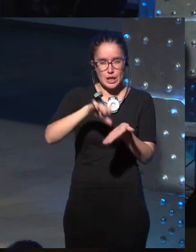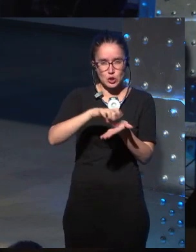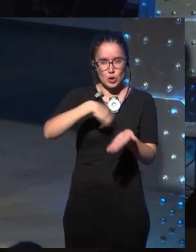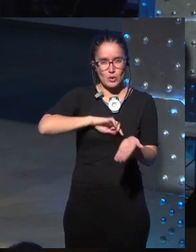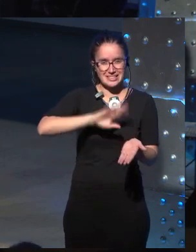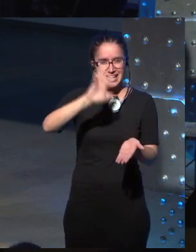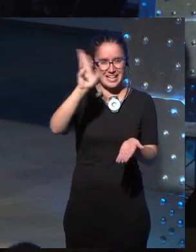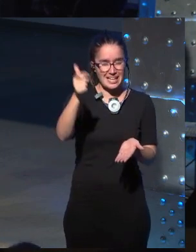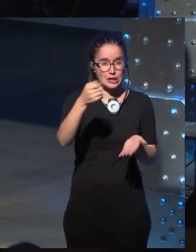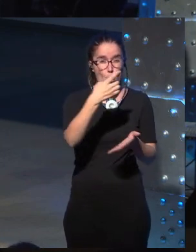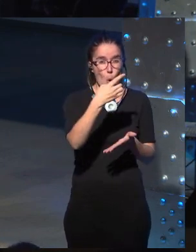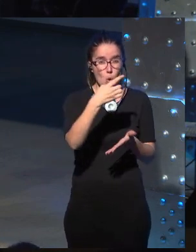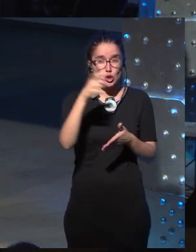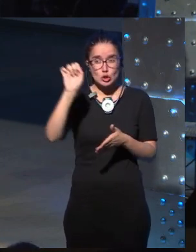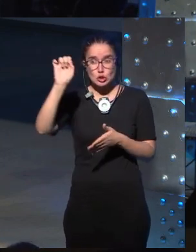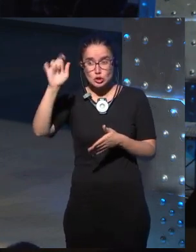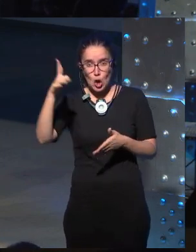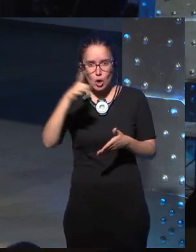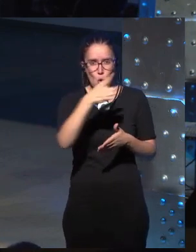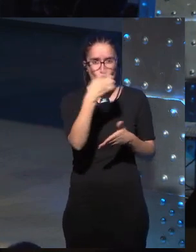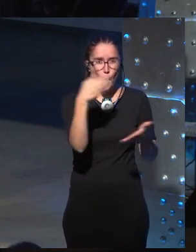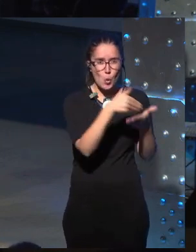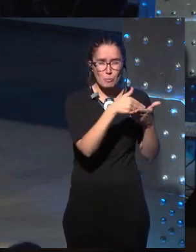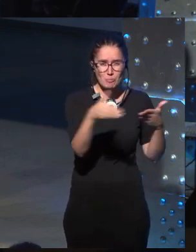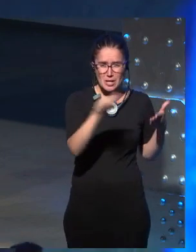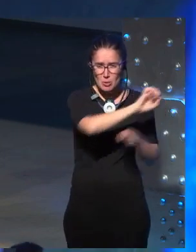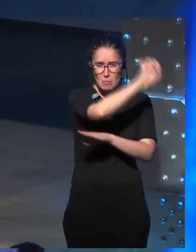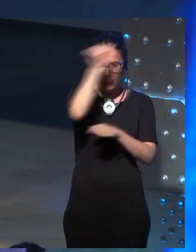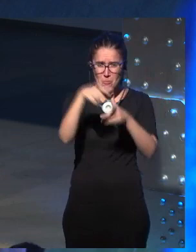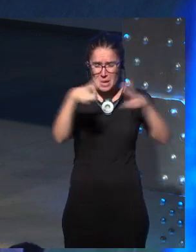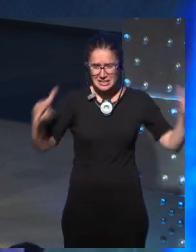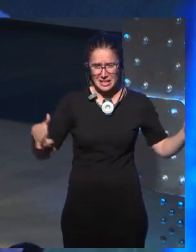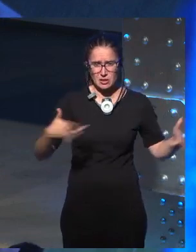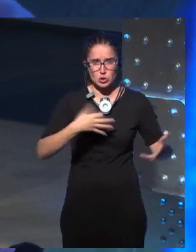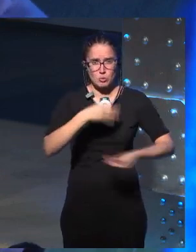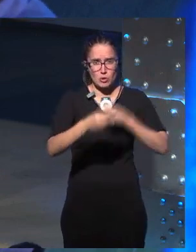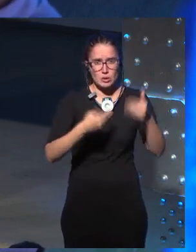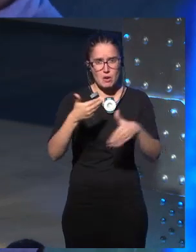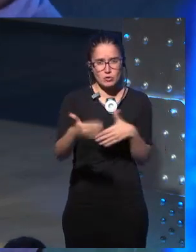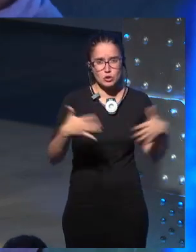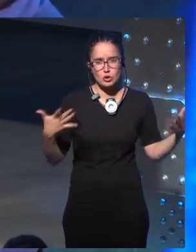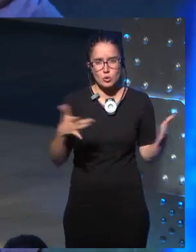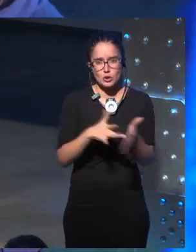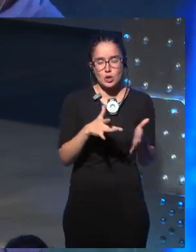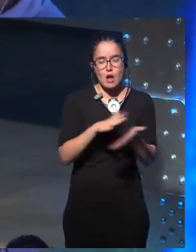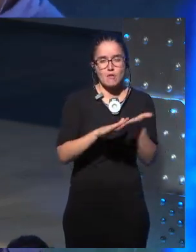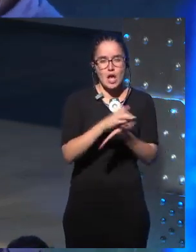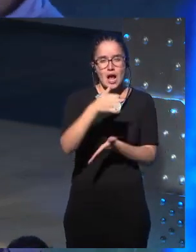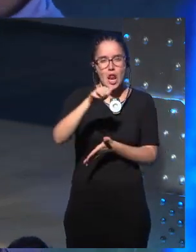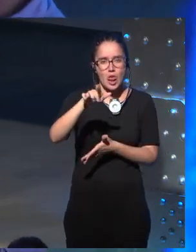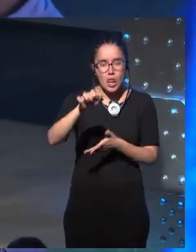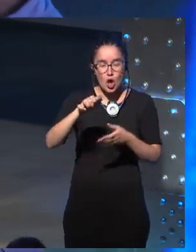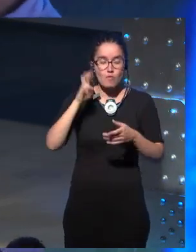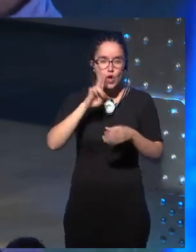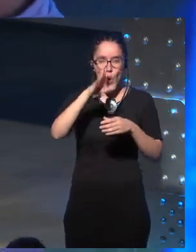answers these things may give us in the long run. So yeah, to go back to Galileo, the first thing he saw was the craters on the